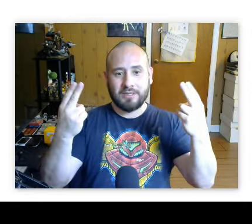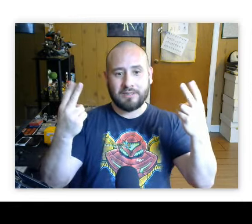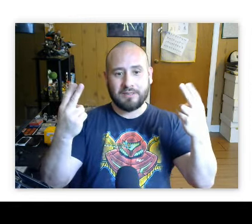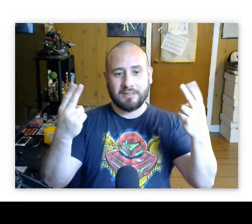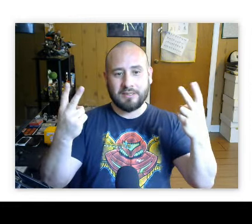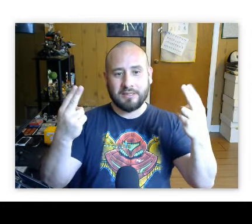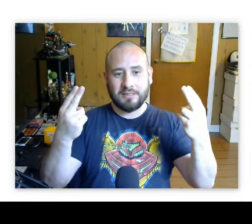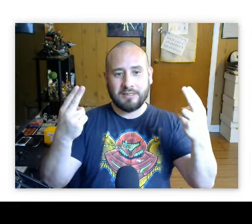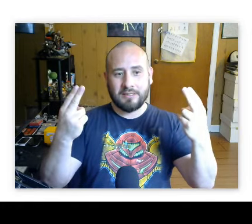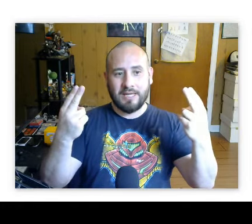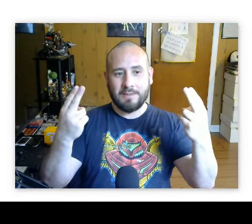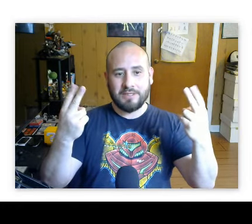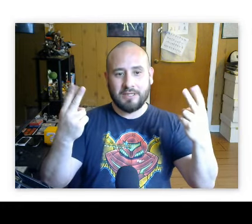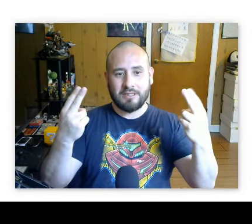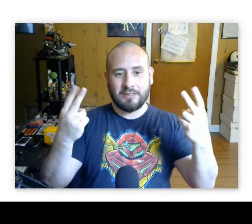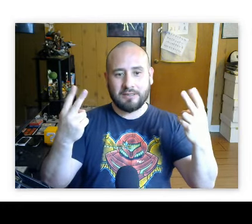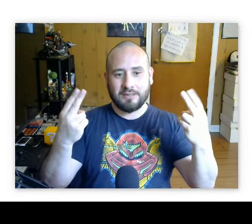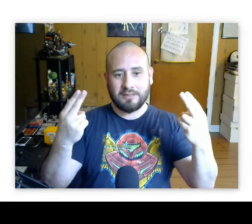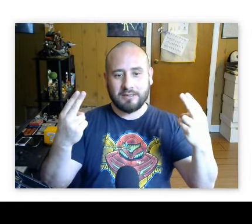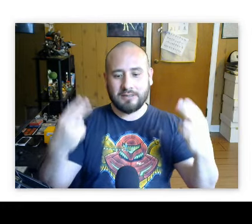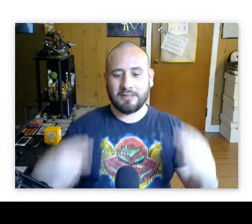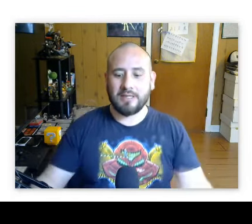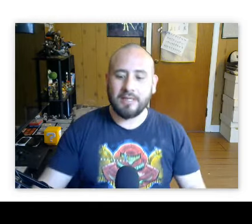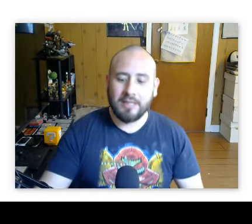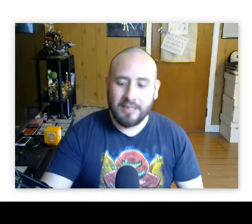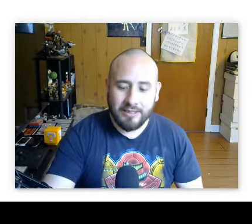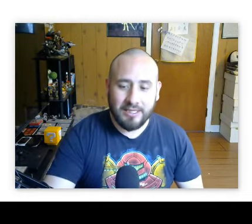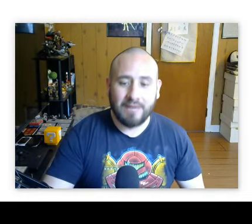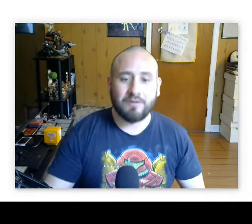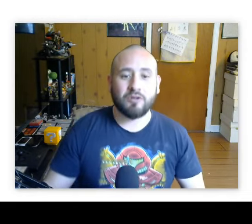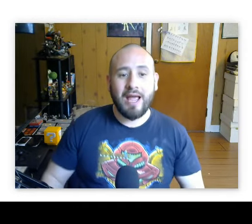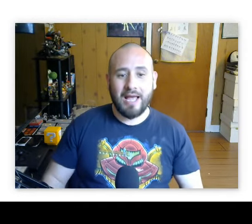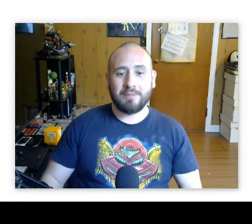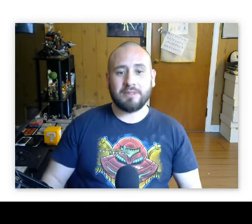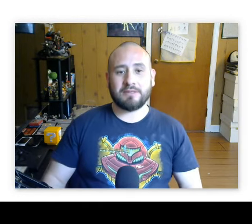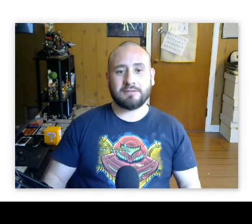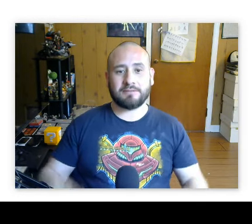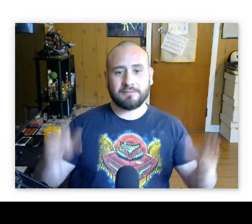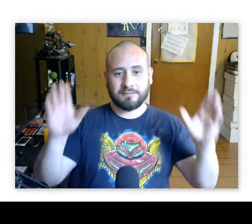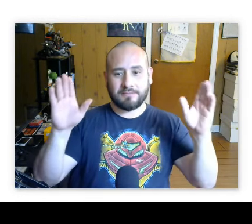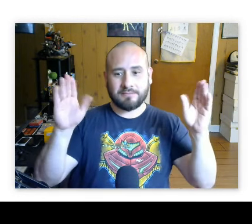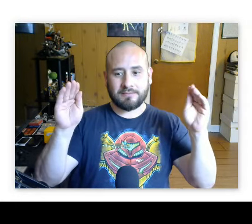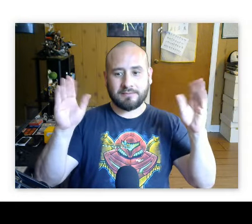Lobster. Lobster. And the sign for crab.